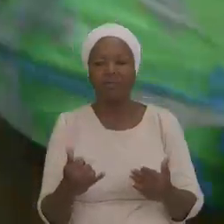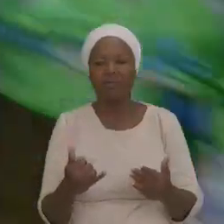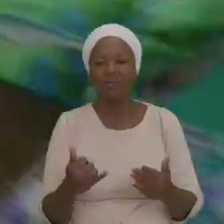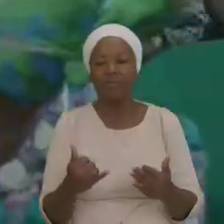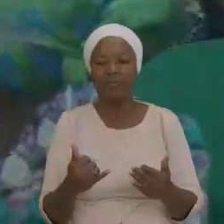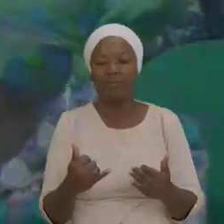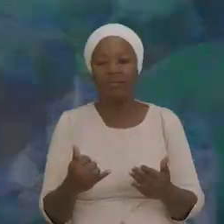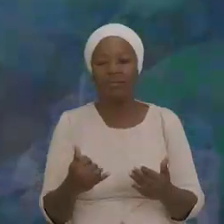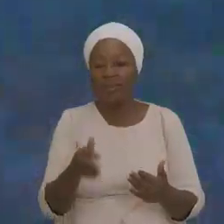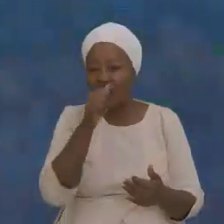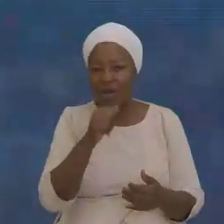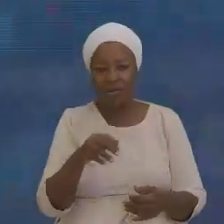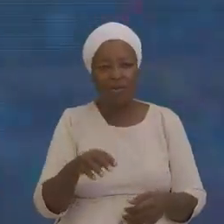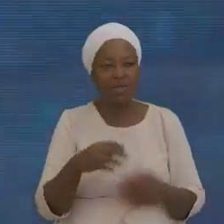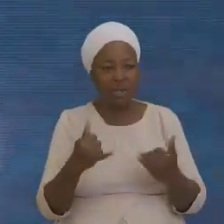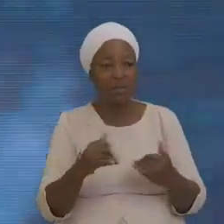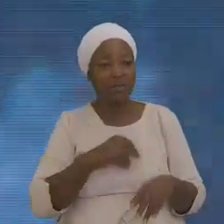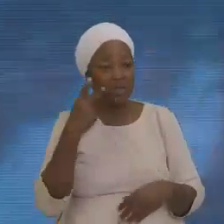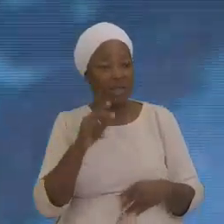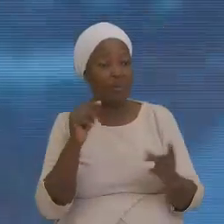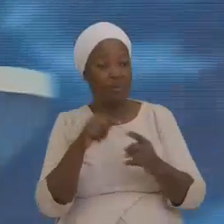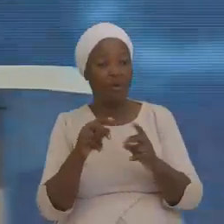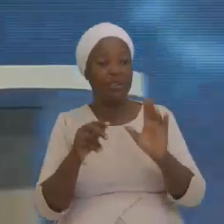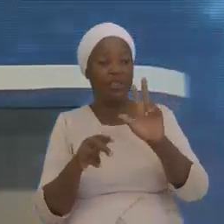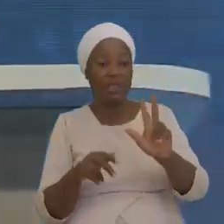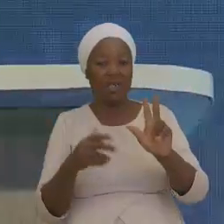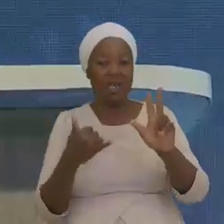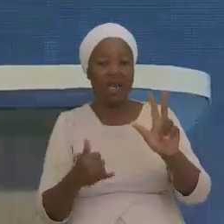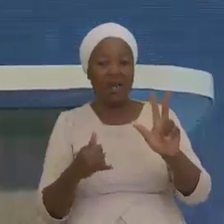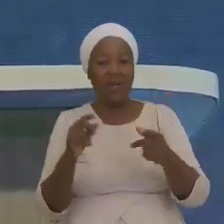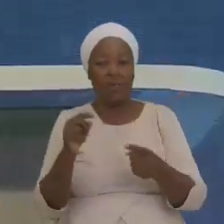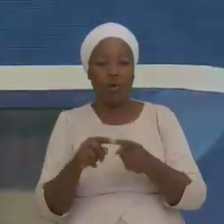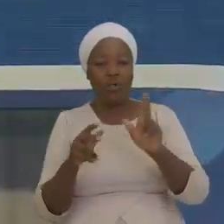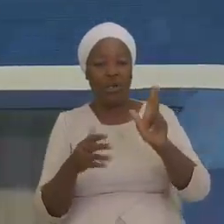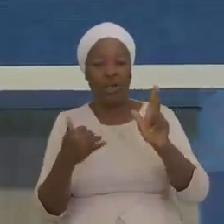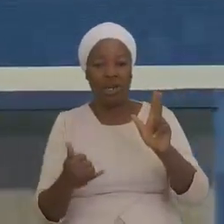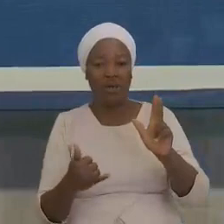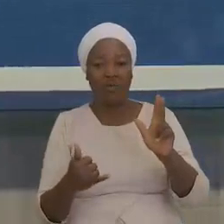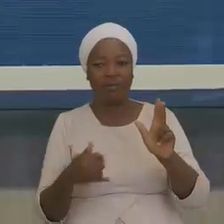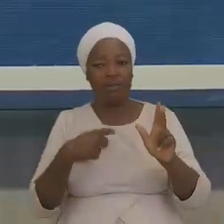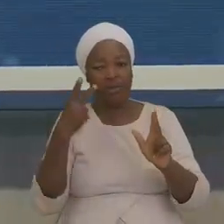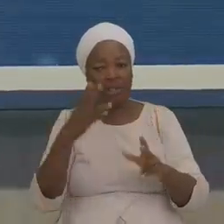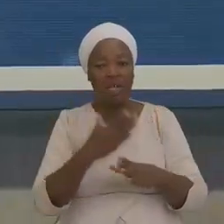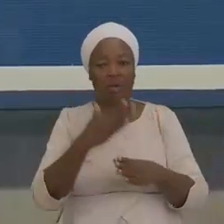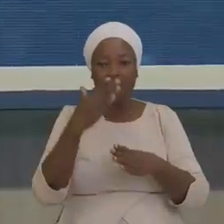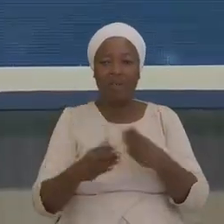I'm looking at point number three here. Number three, we're looking at total freedom